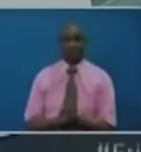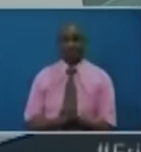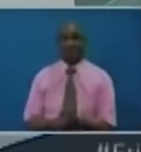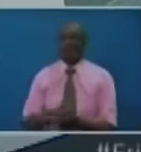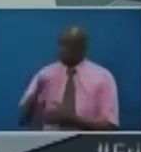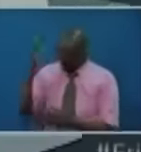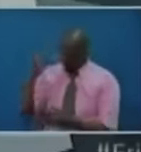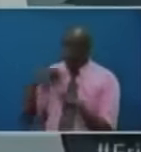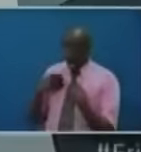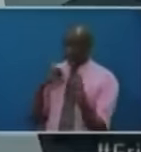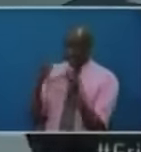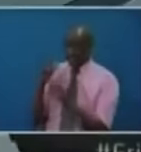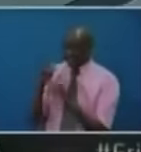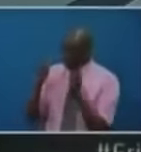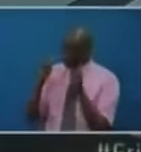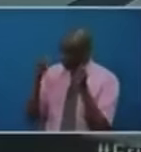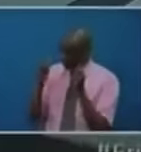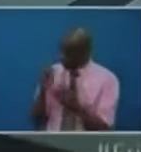done this before?